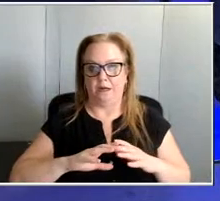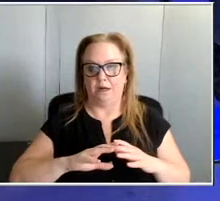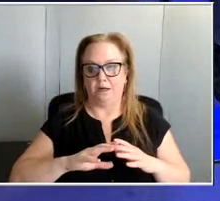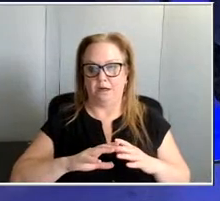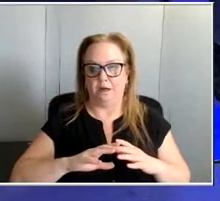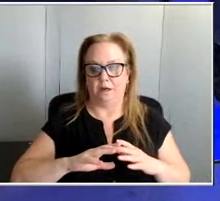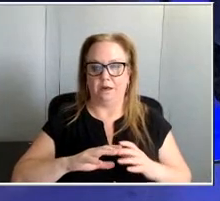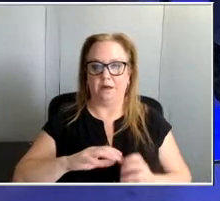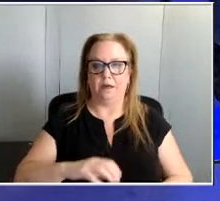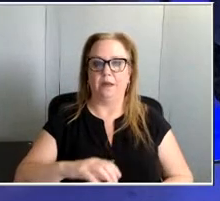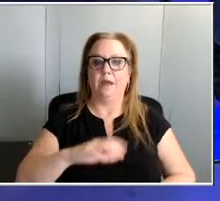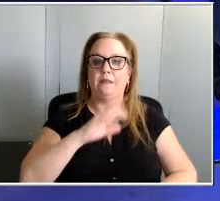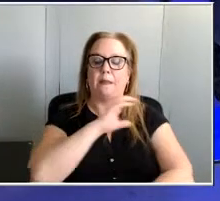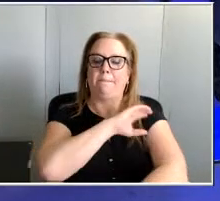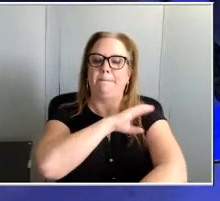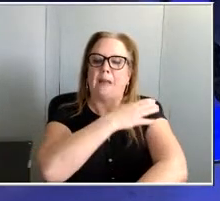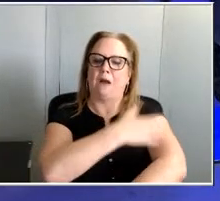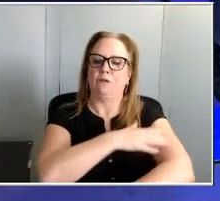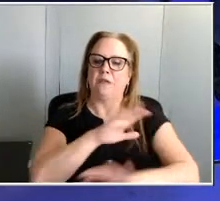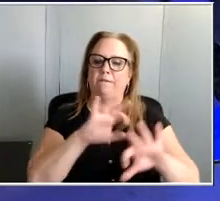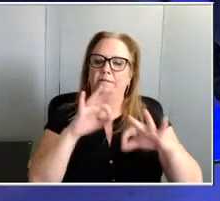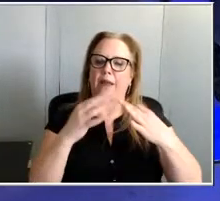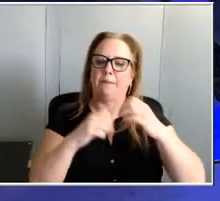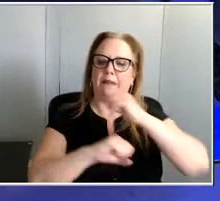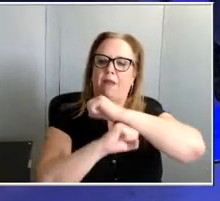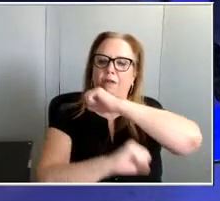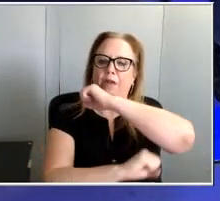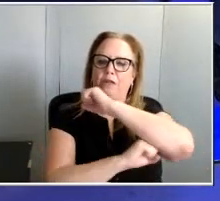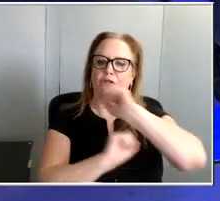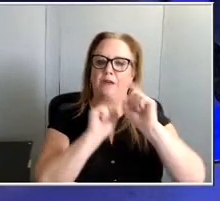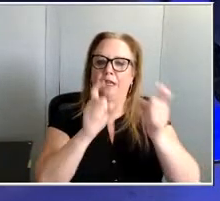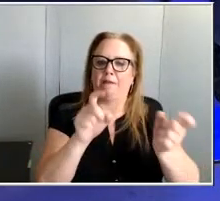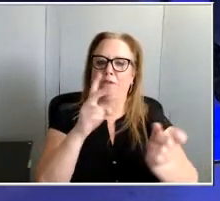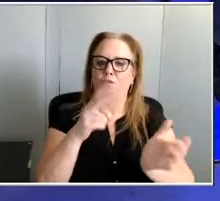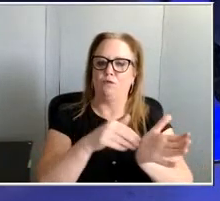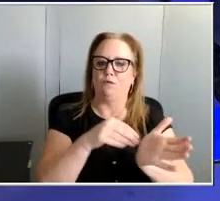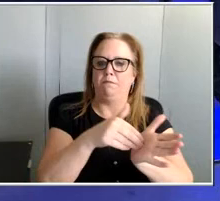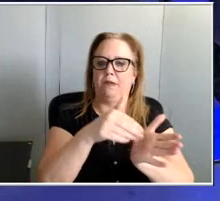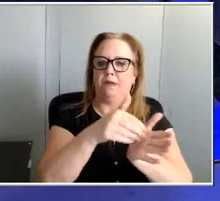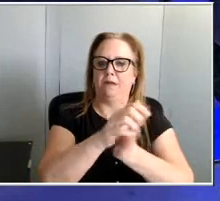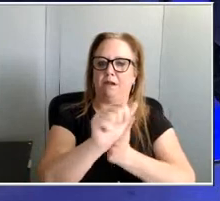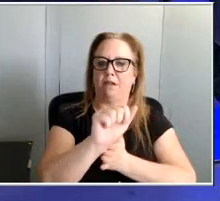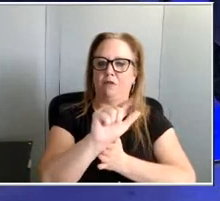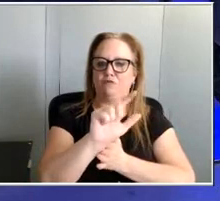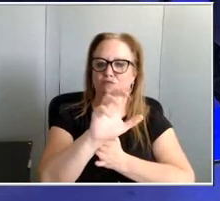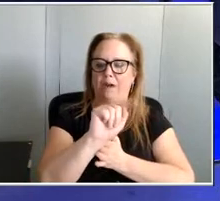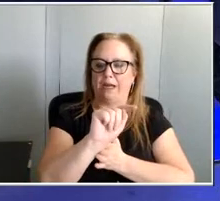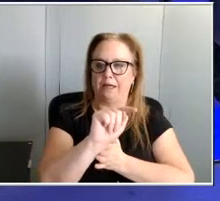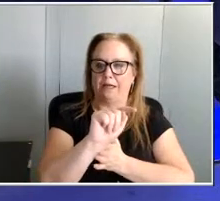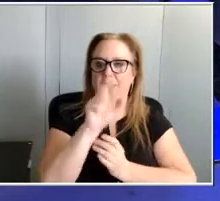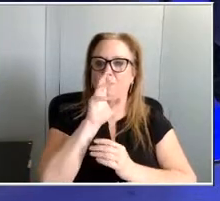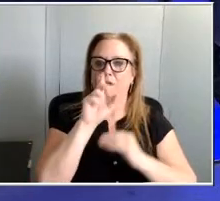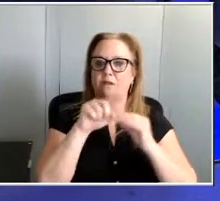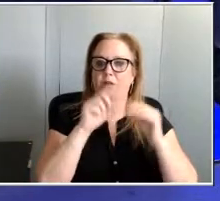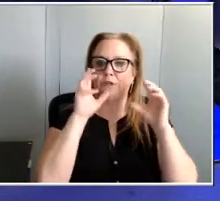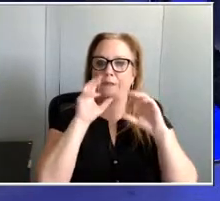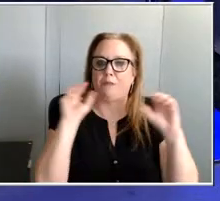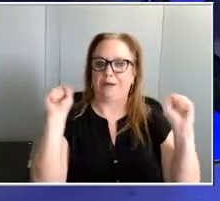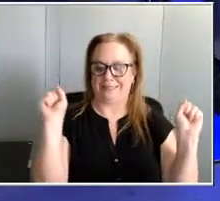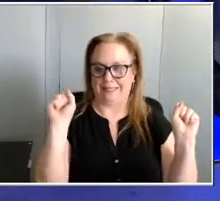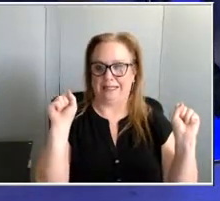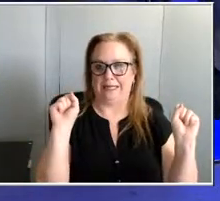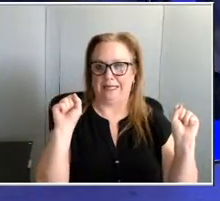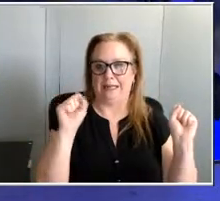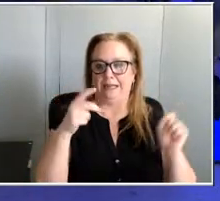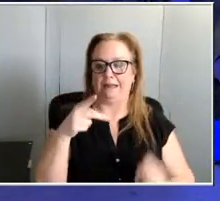Patterson Family Foundation, which recently gave a $2 million grant to the Care Collaborative. We talked with the president of the